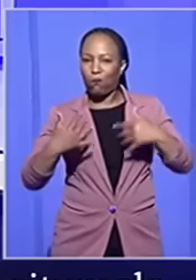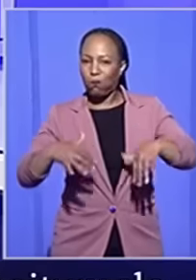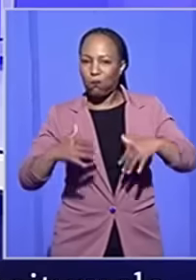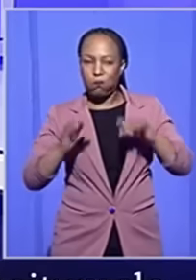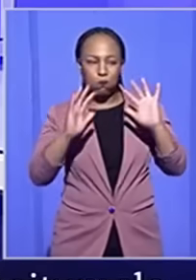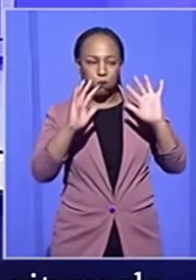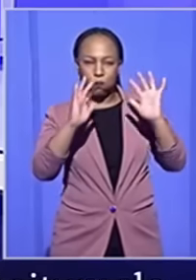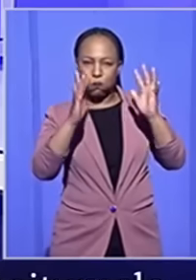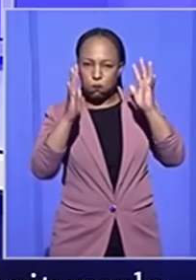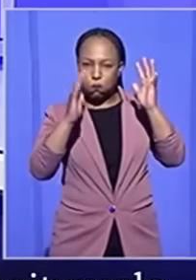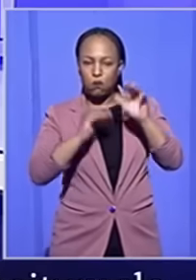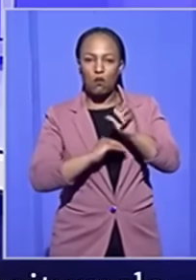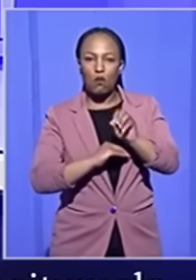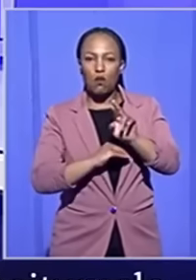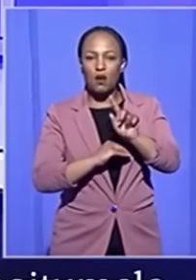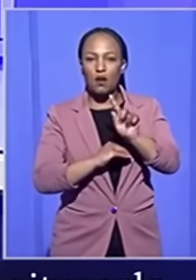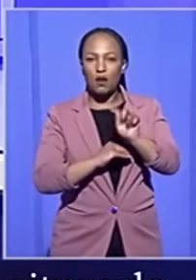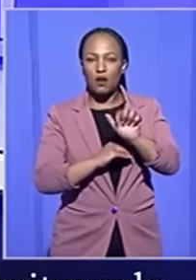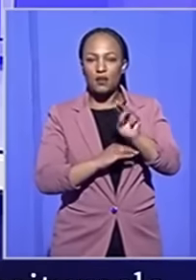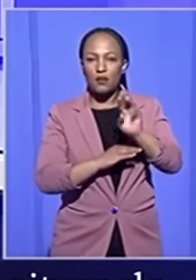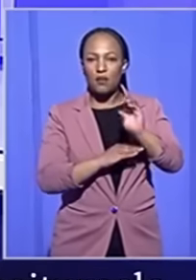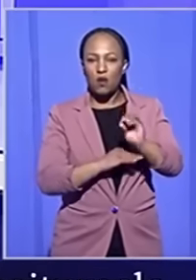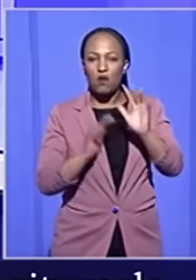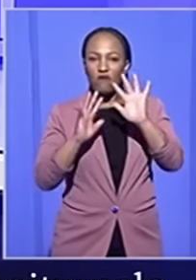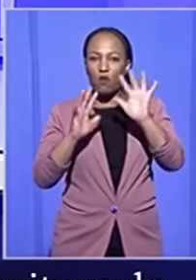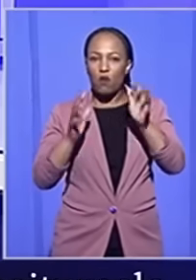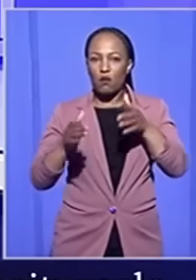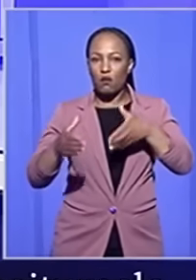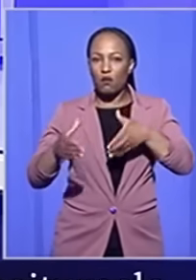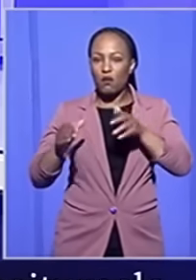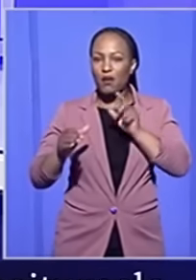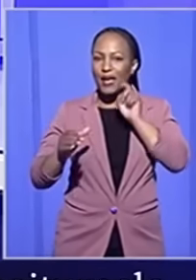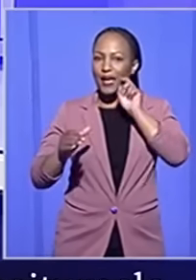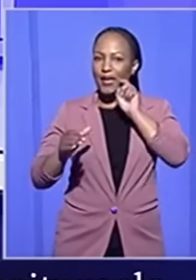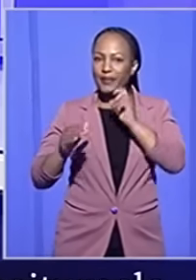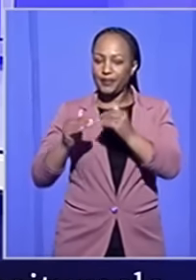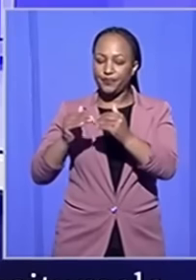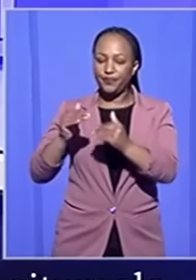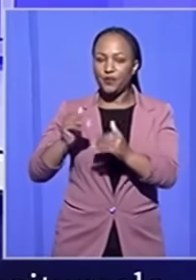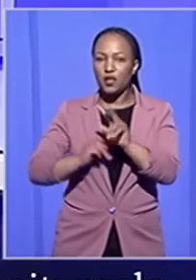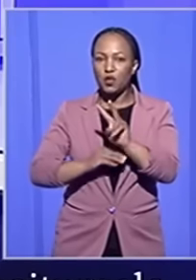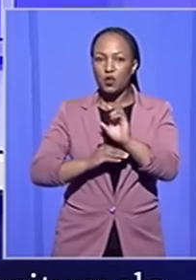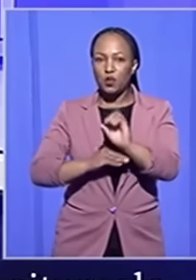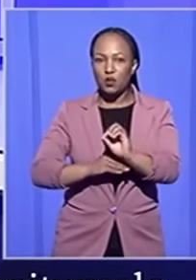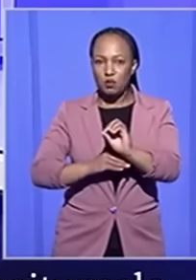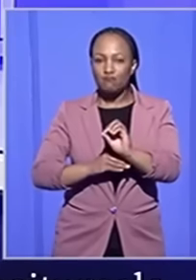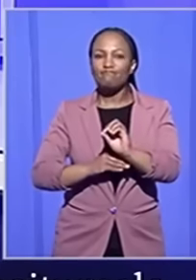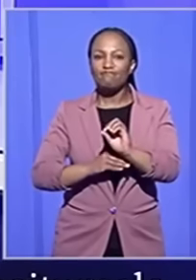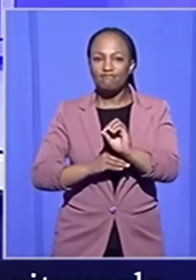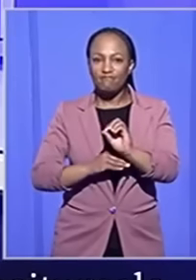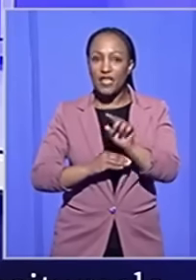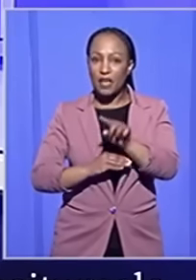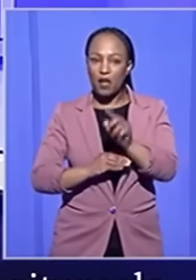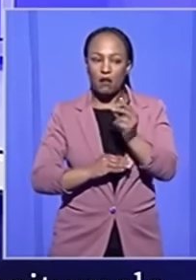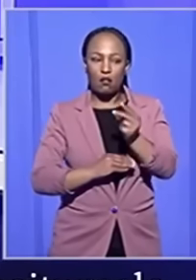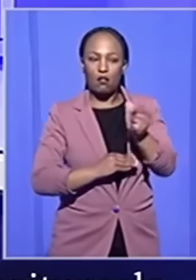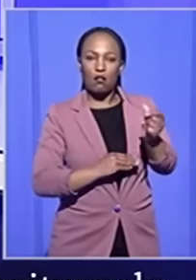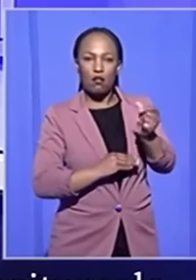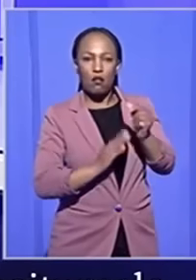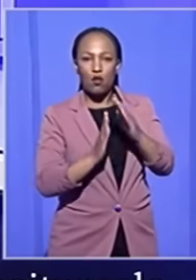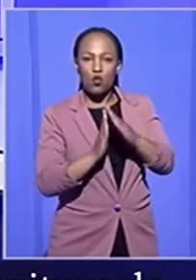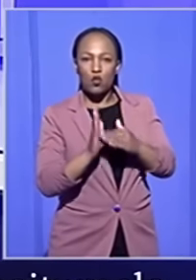Tambo morago ga phenyo ya World Rugby ya badingwaga tse di kwa tlase ga 20 fa ba ne ba fenya New Zealand kwa